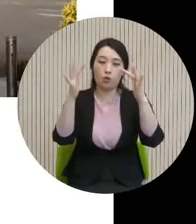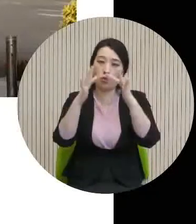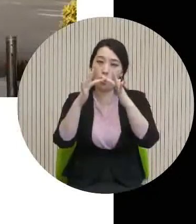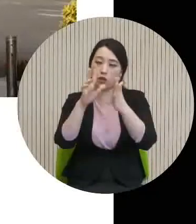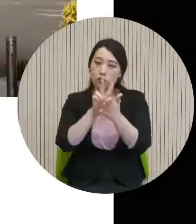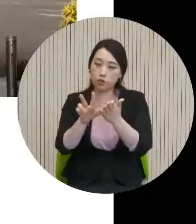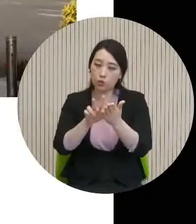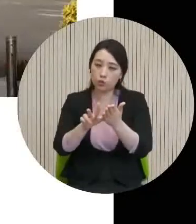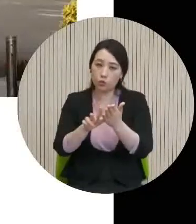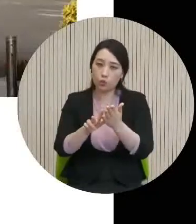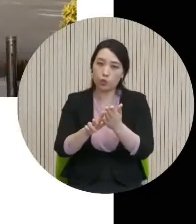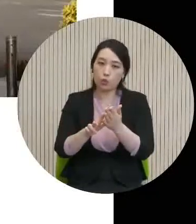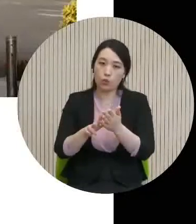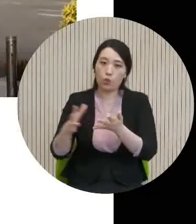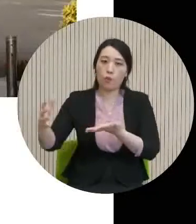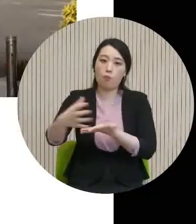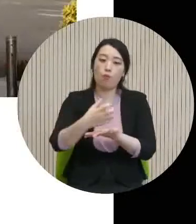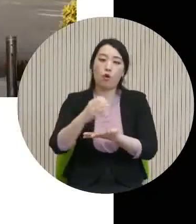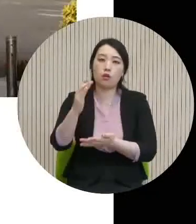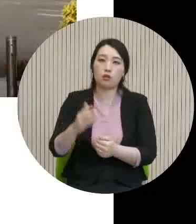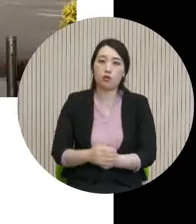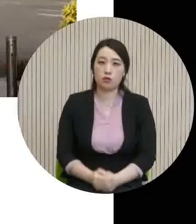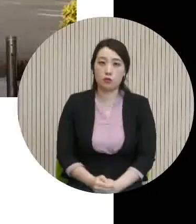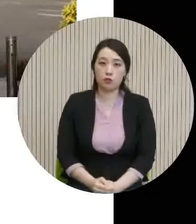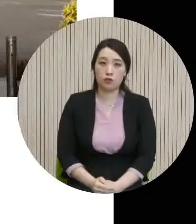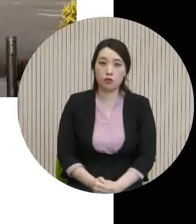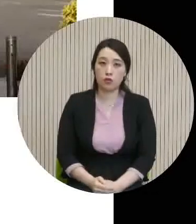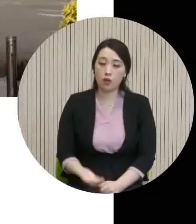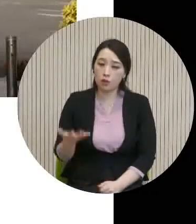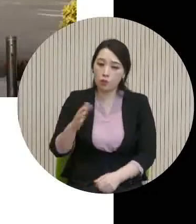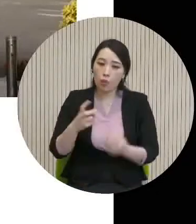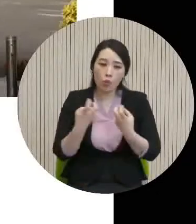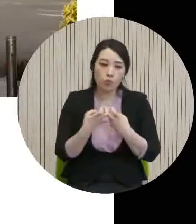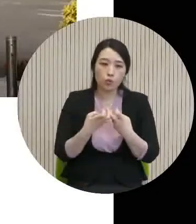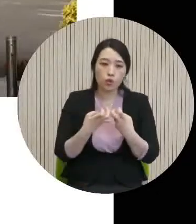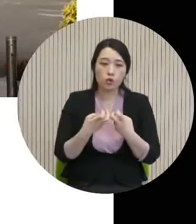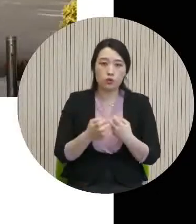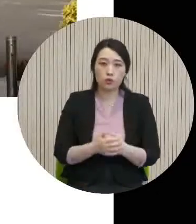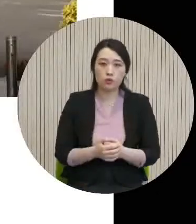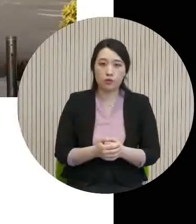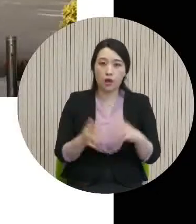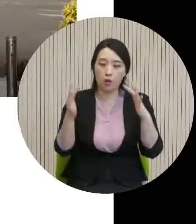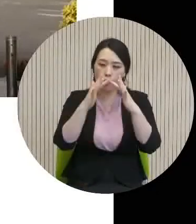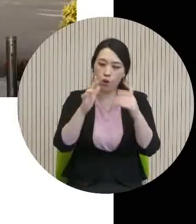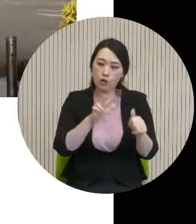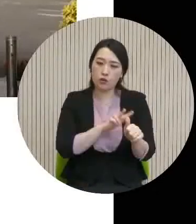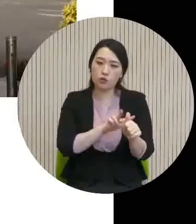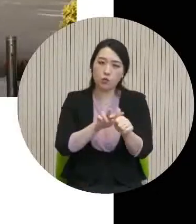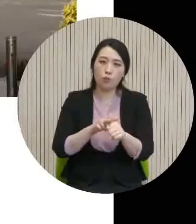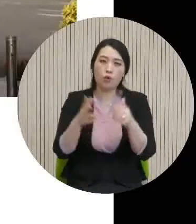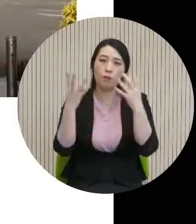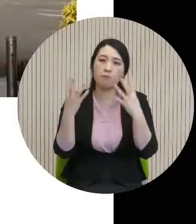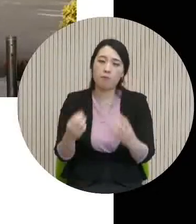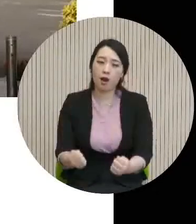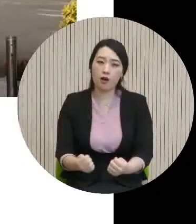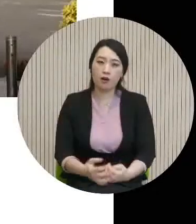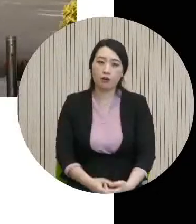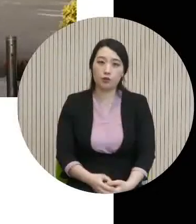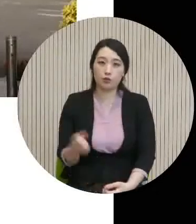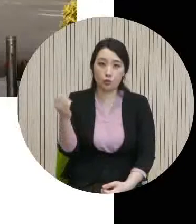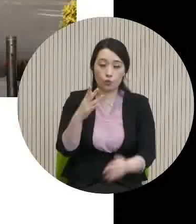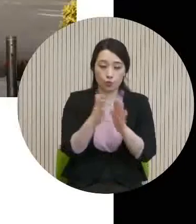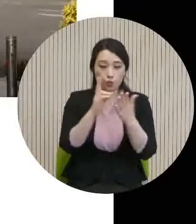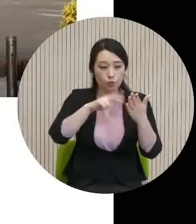that? There's so much out there, and many libraries have found that permission seeking leads to very